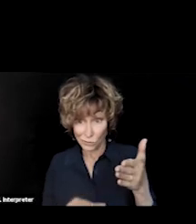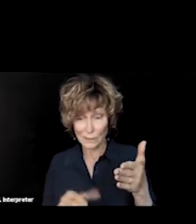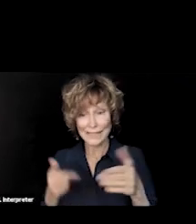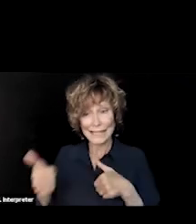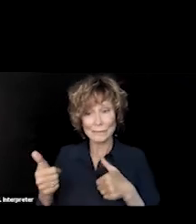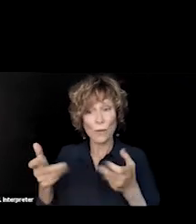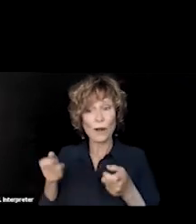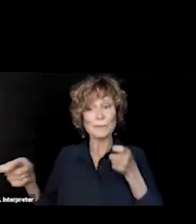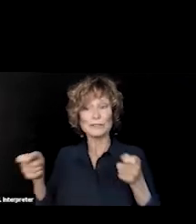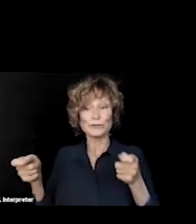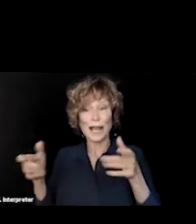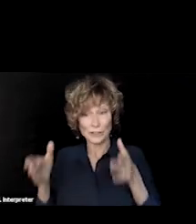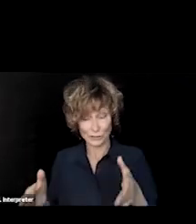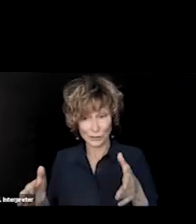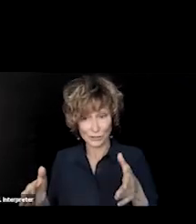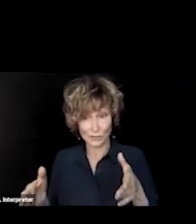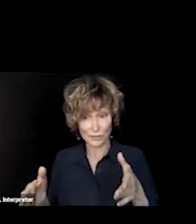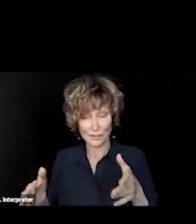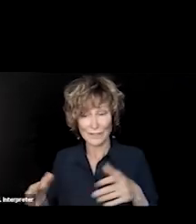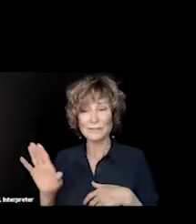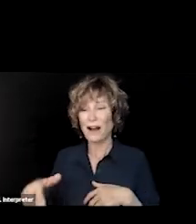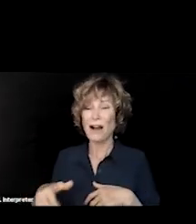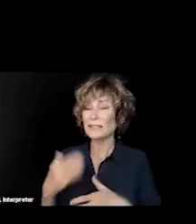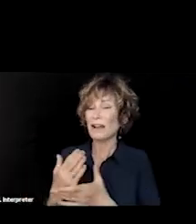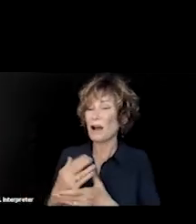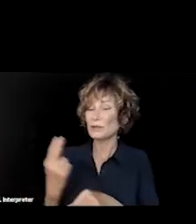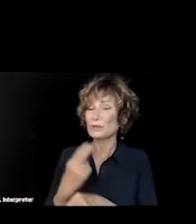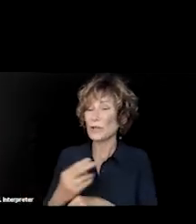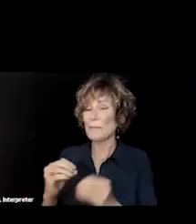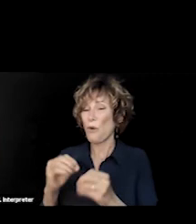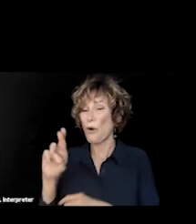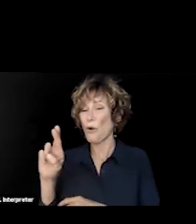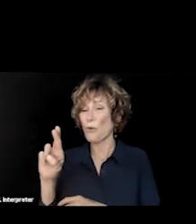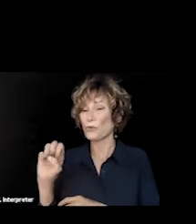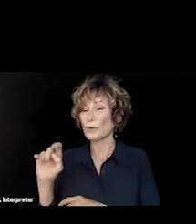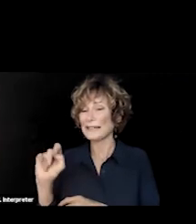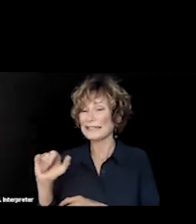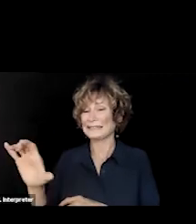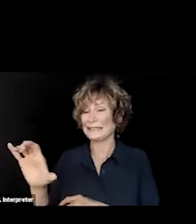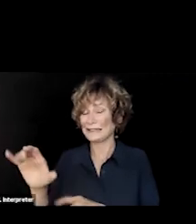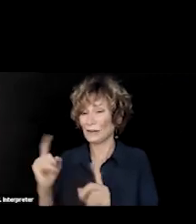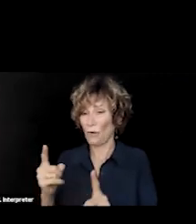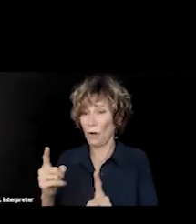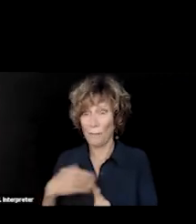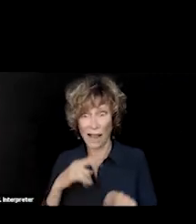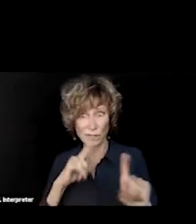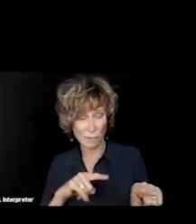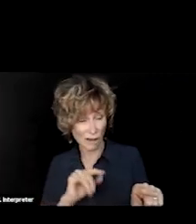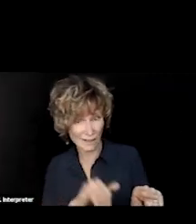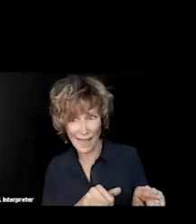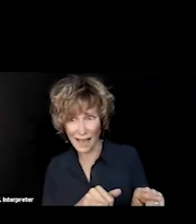be a director choose a more realistic post-school goal. Oh, you can imagine my response to that.